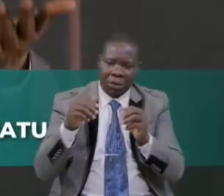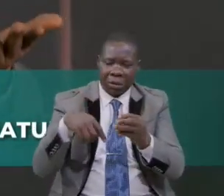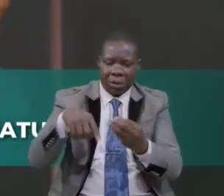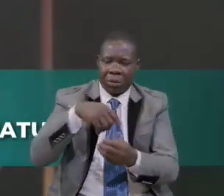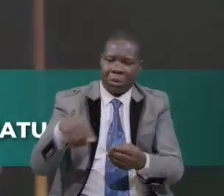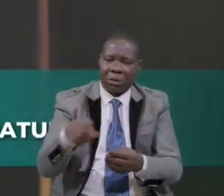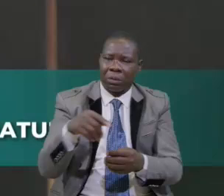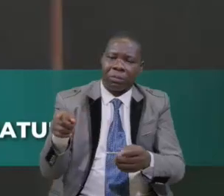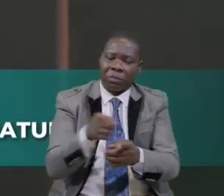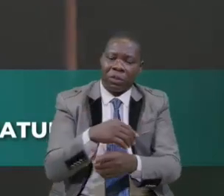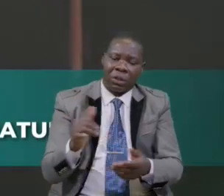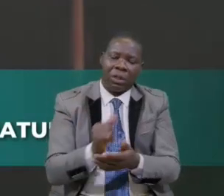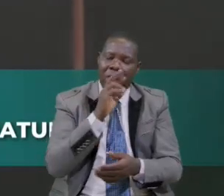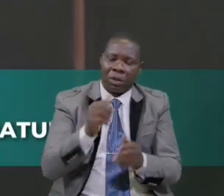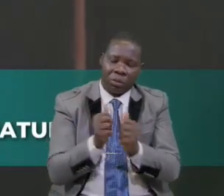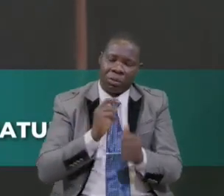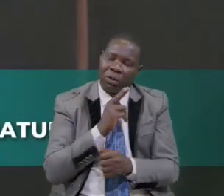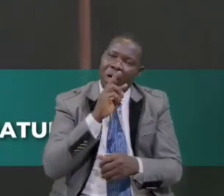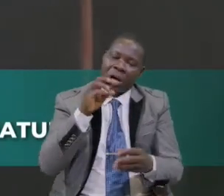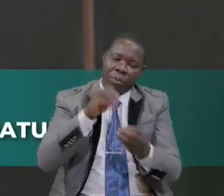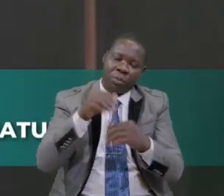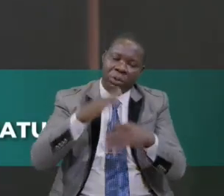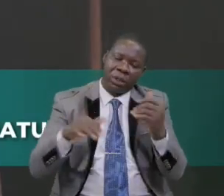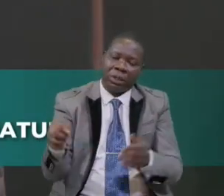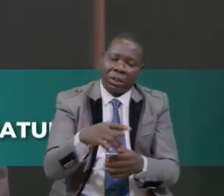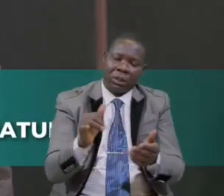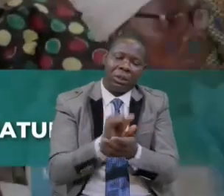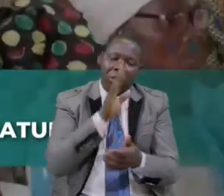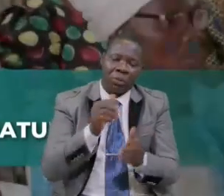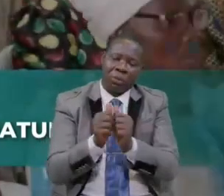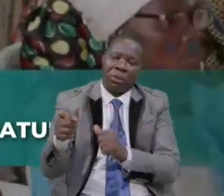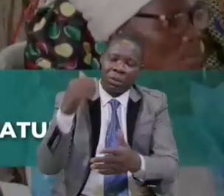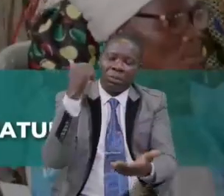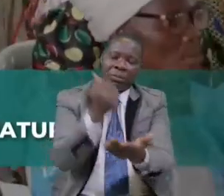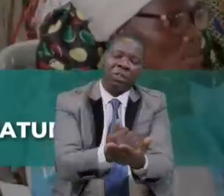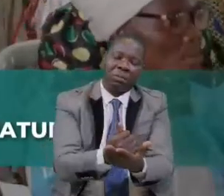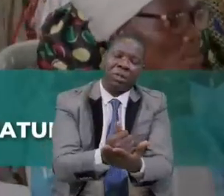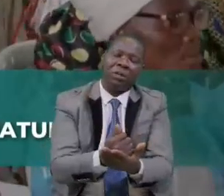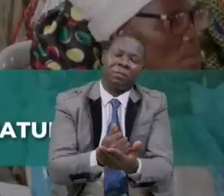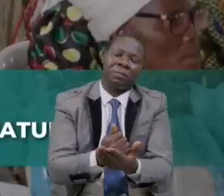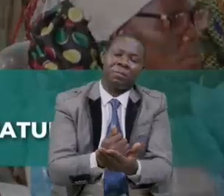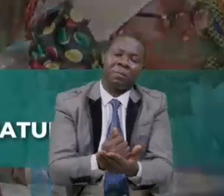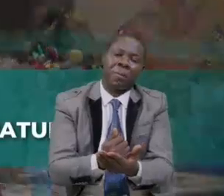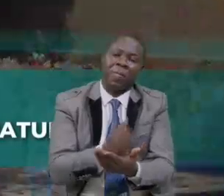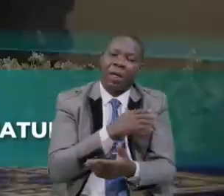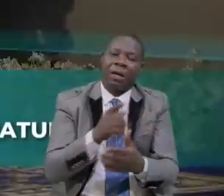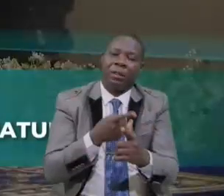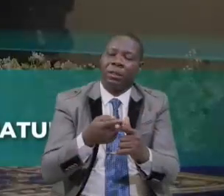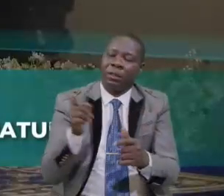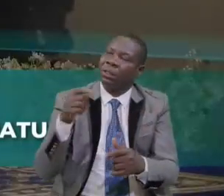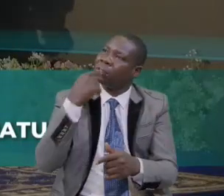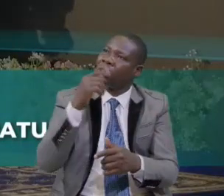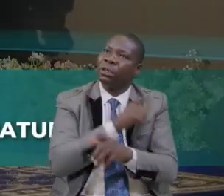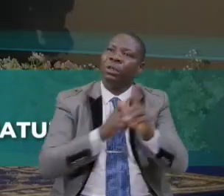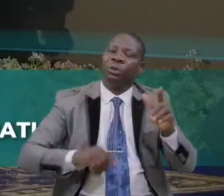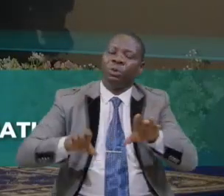than they that be with them. Amen. Amen. And then he said, Lord, open